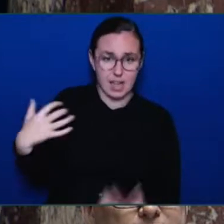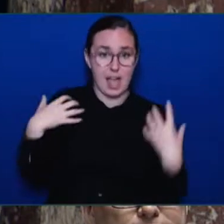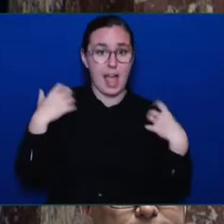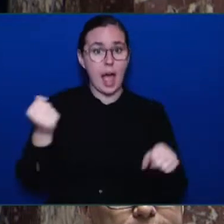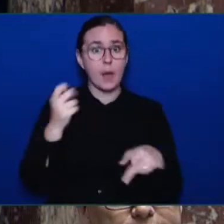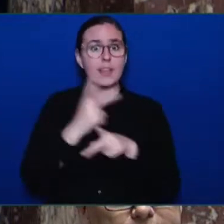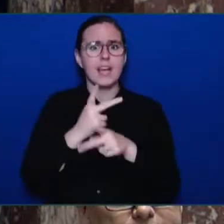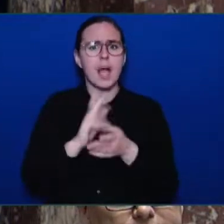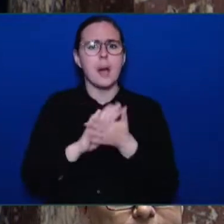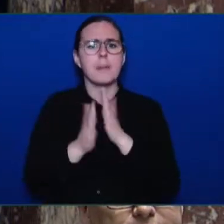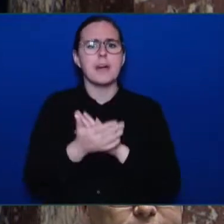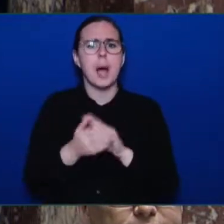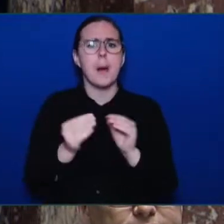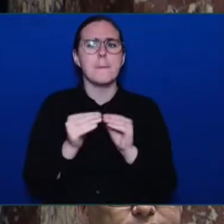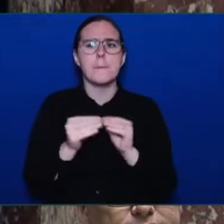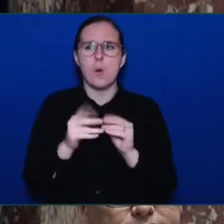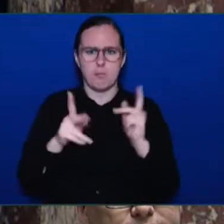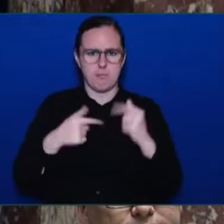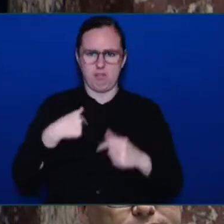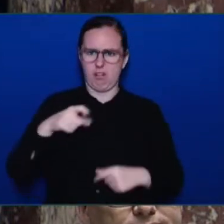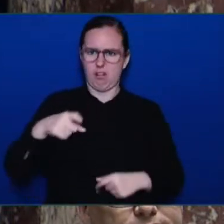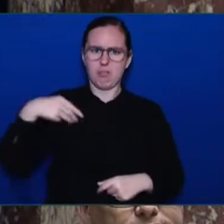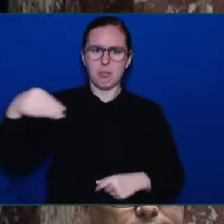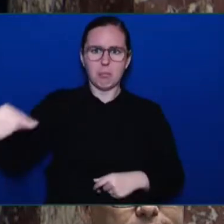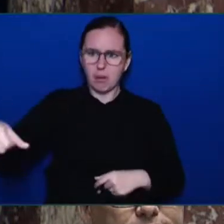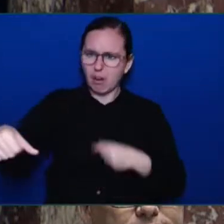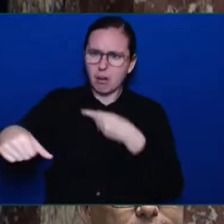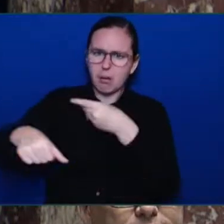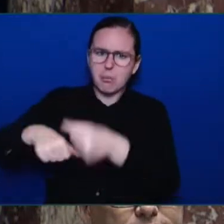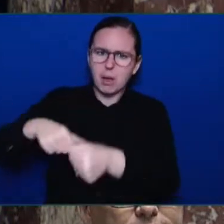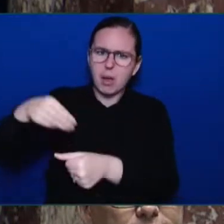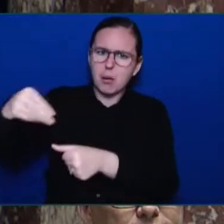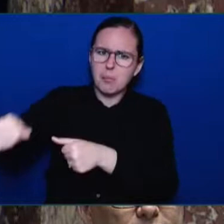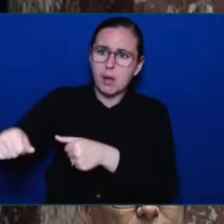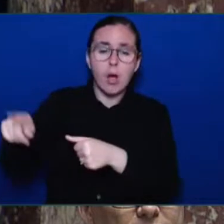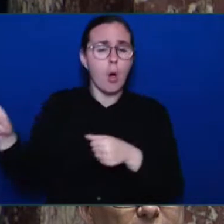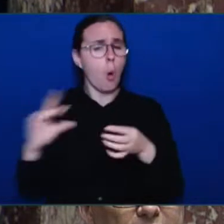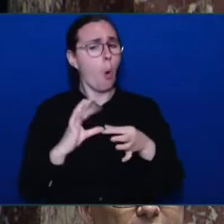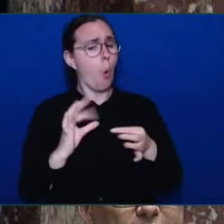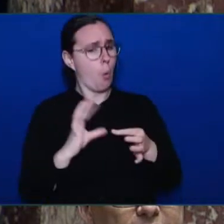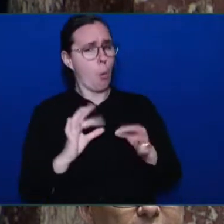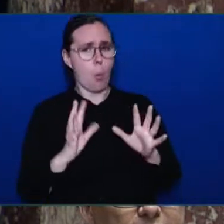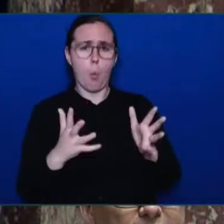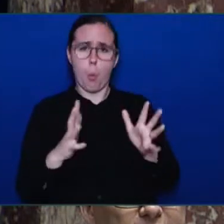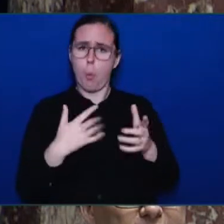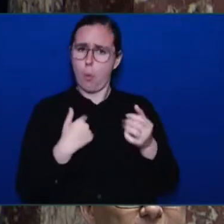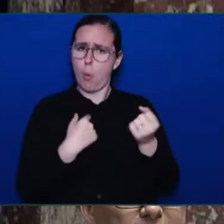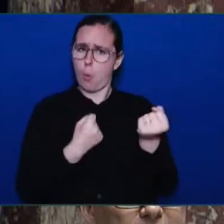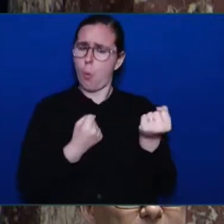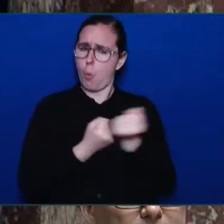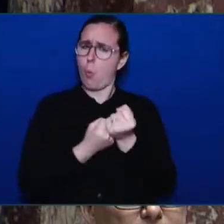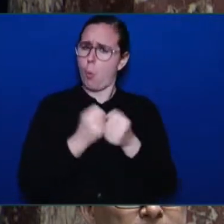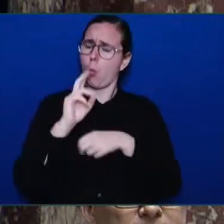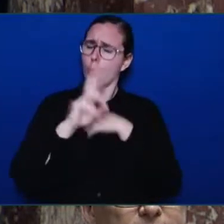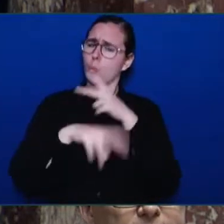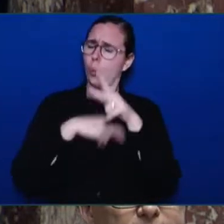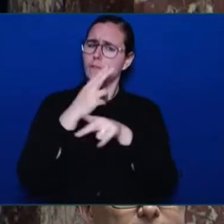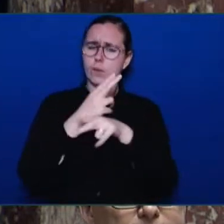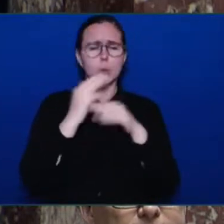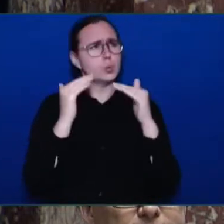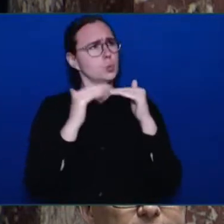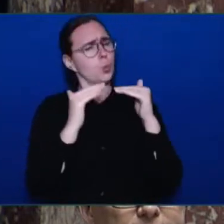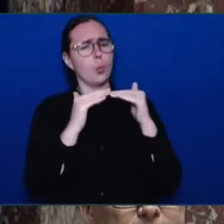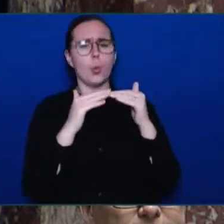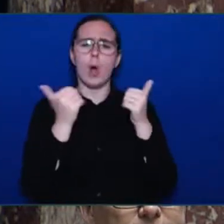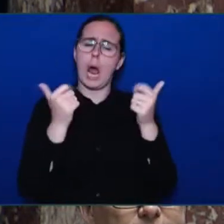support equitable, universal health care system for all British Columbians, yet the excruciatingly slow pace of